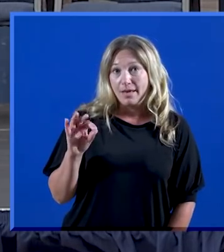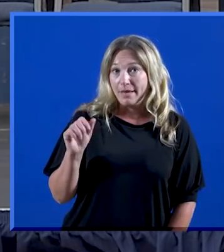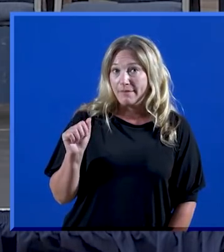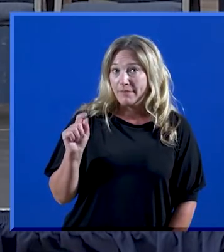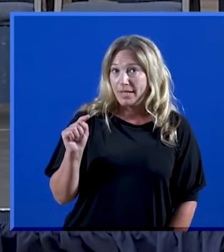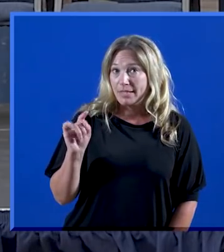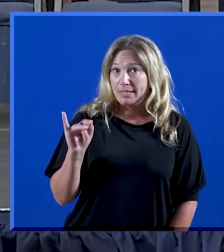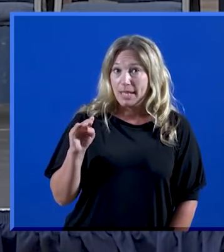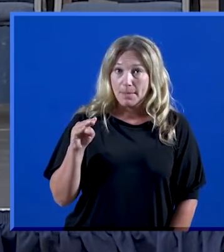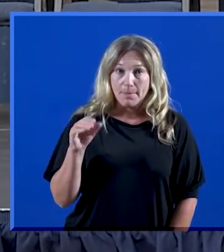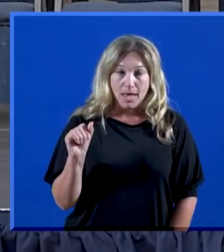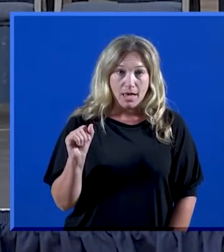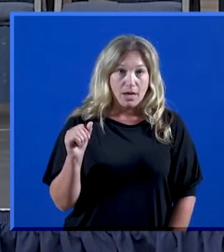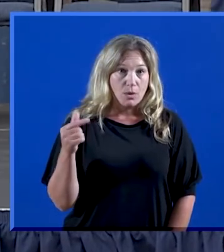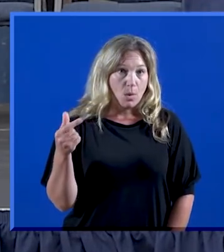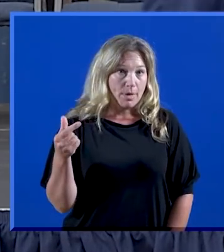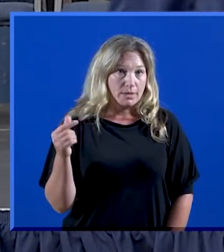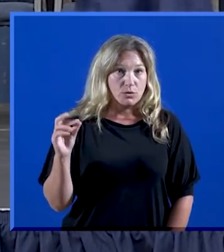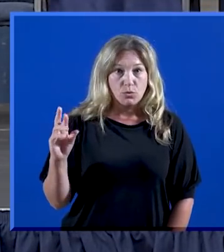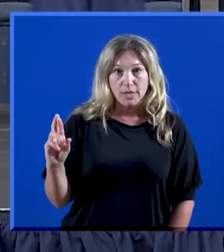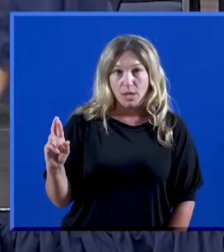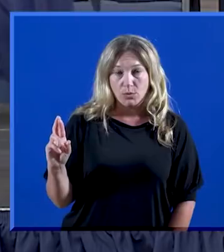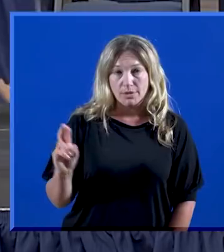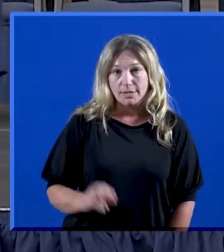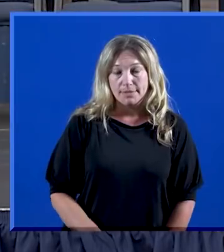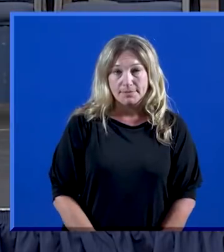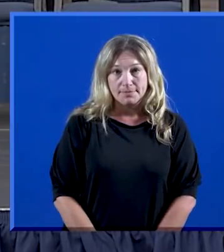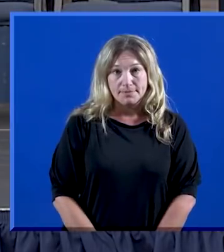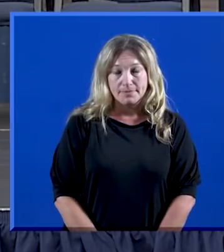Fatima Gomez Rios.